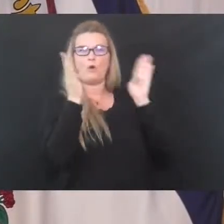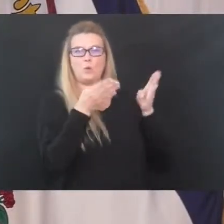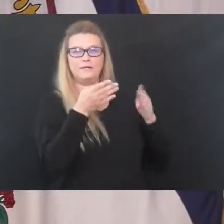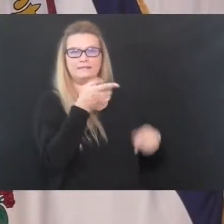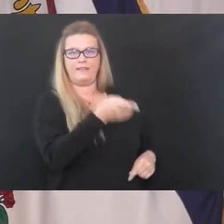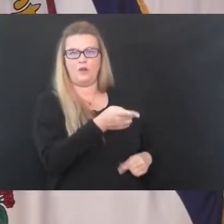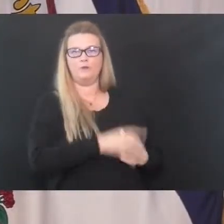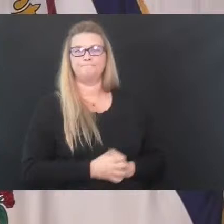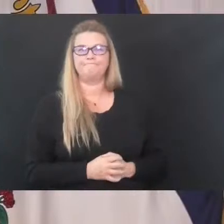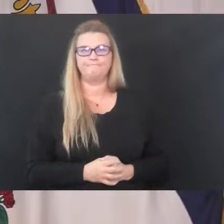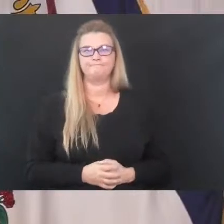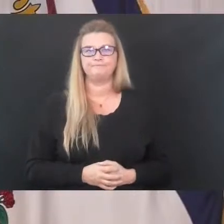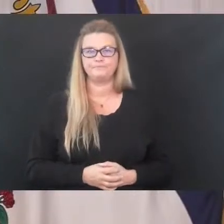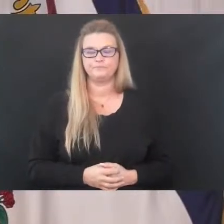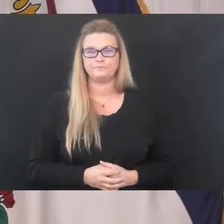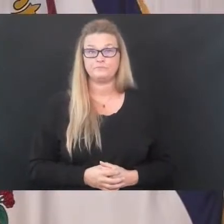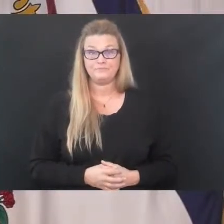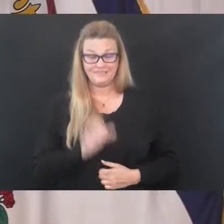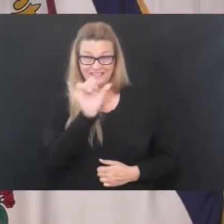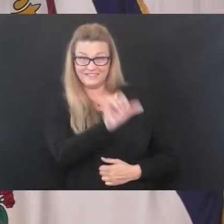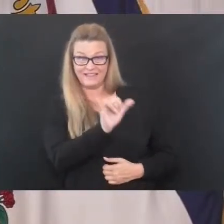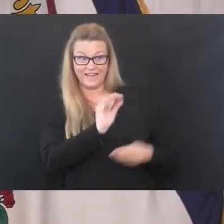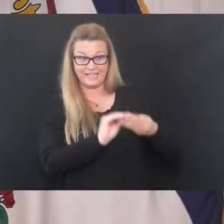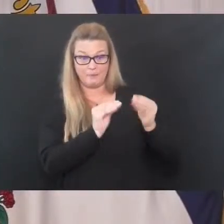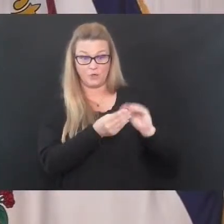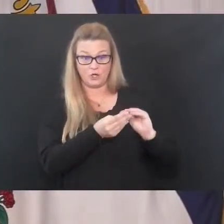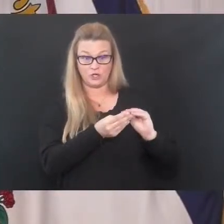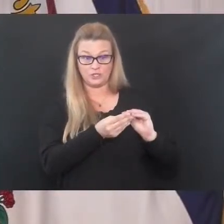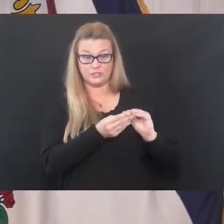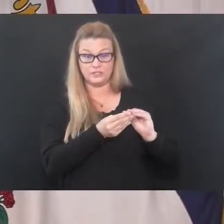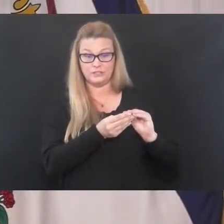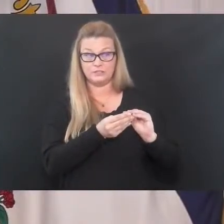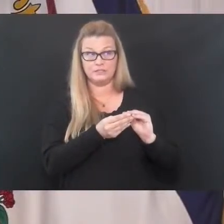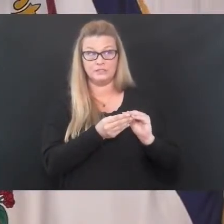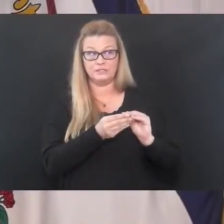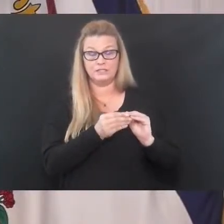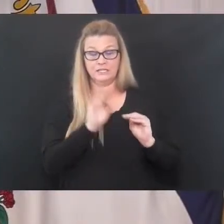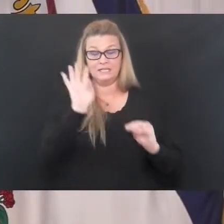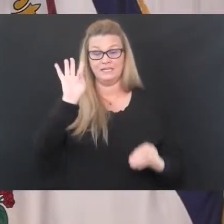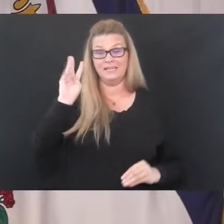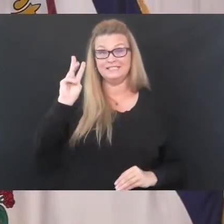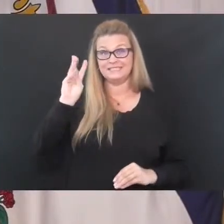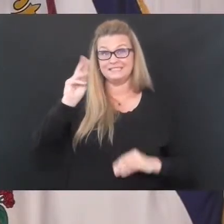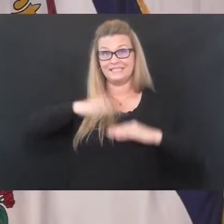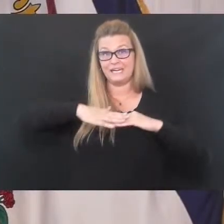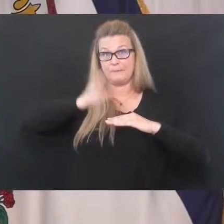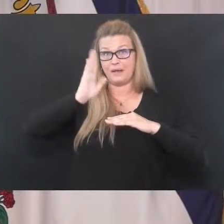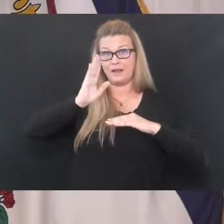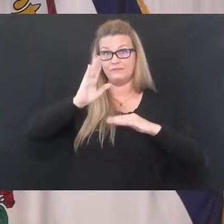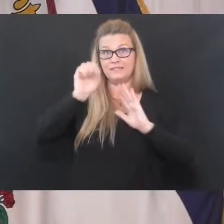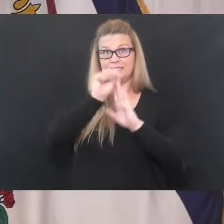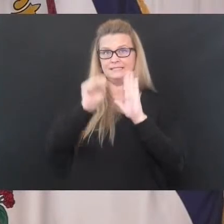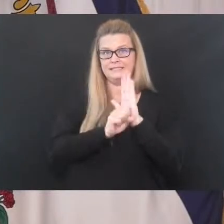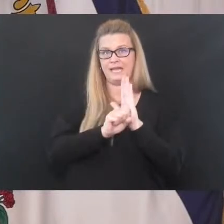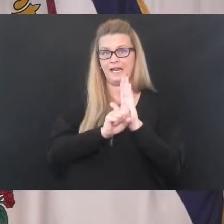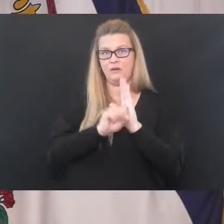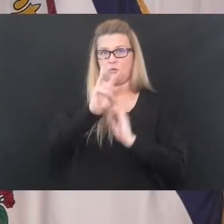now. Now that number is 16 and above in the state of West